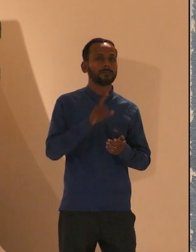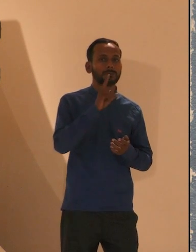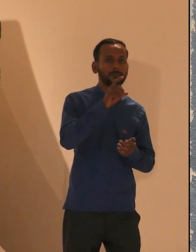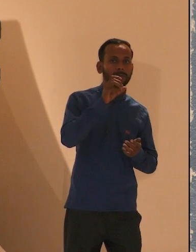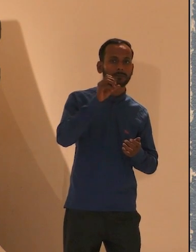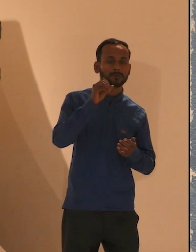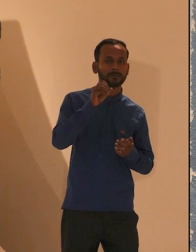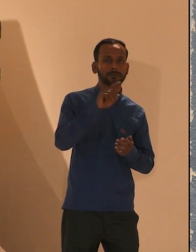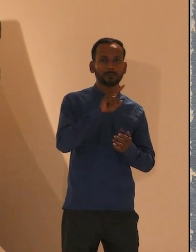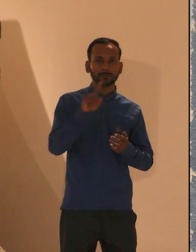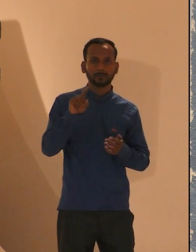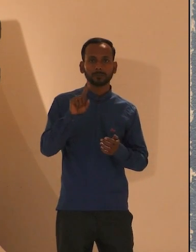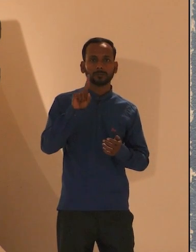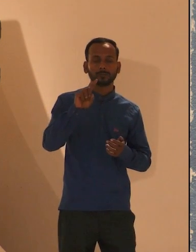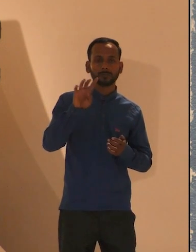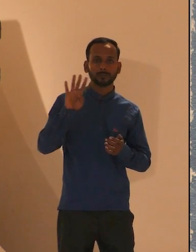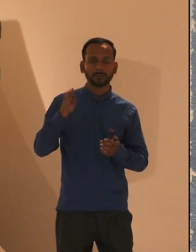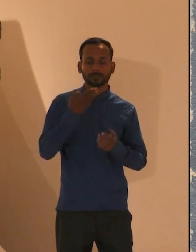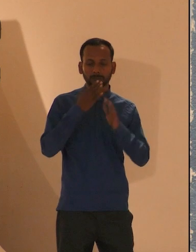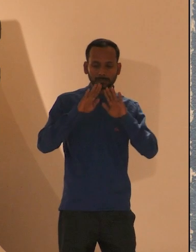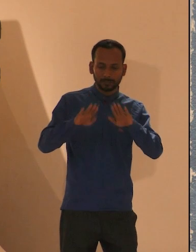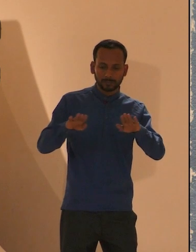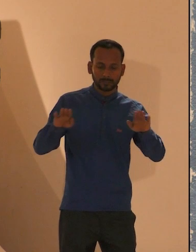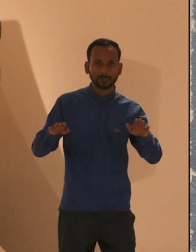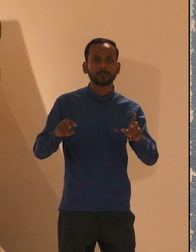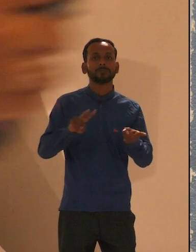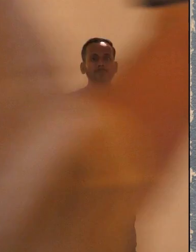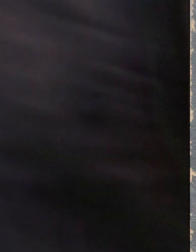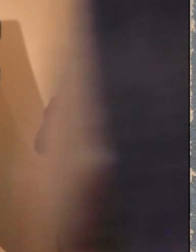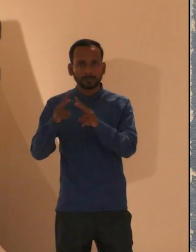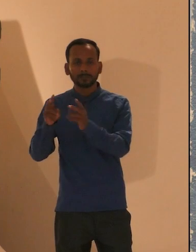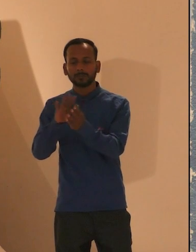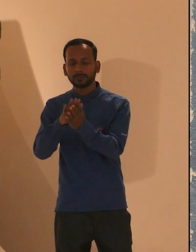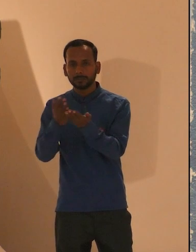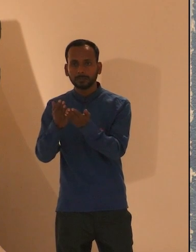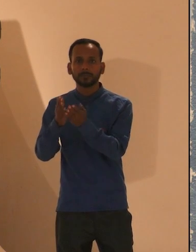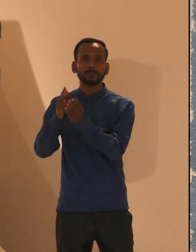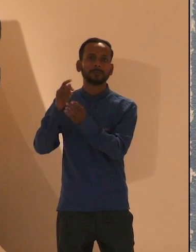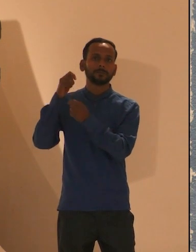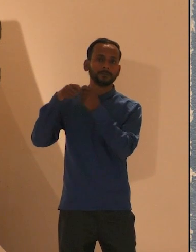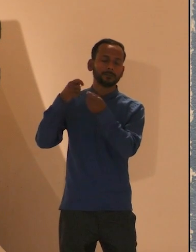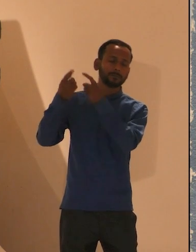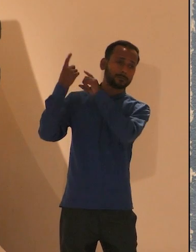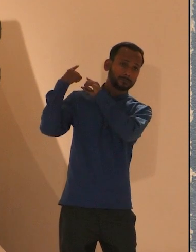14-year-old children on 3 very troubled subjects of modern history: